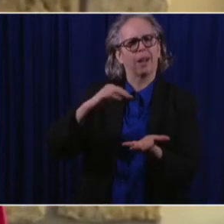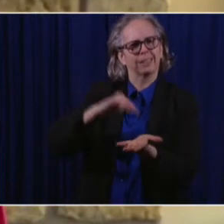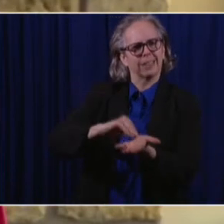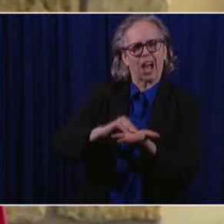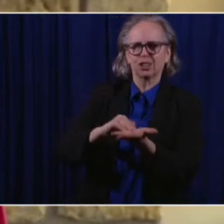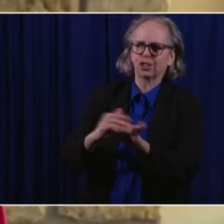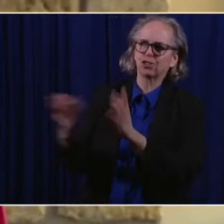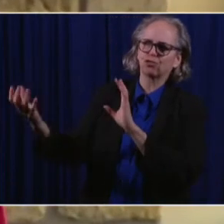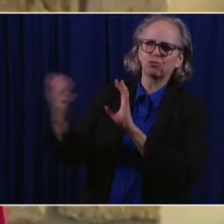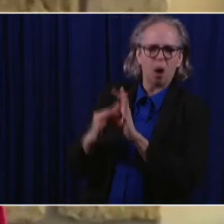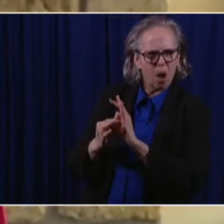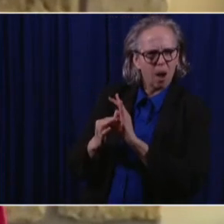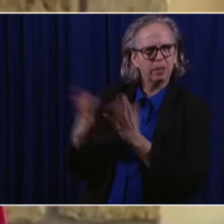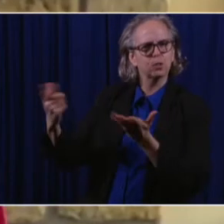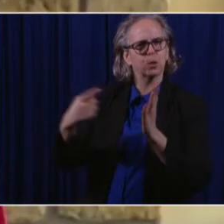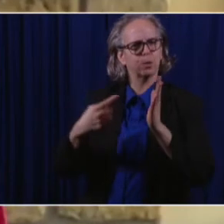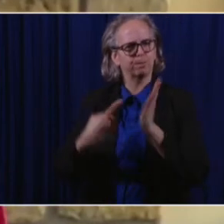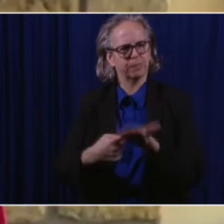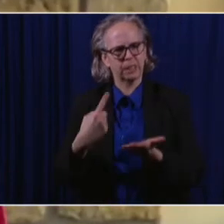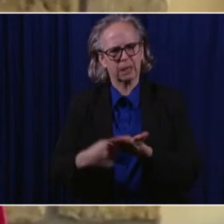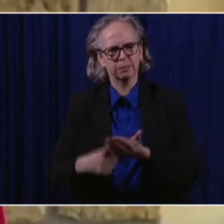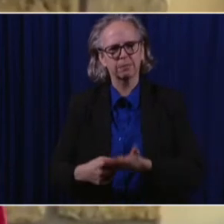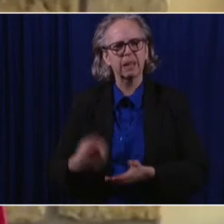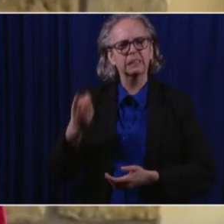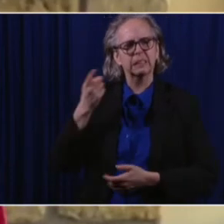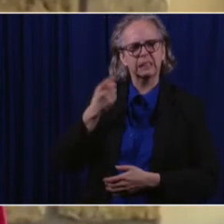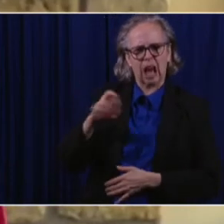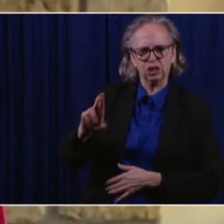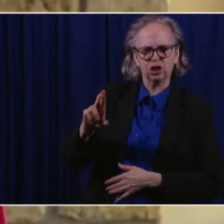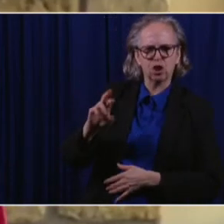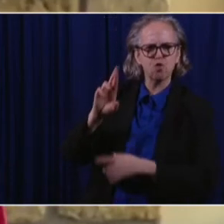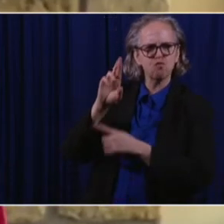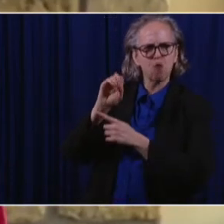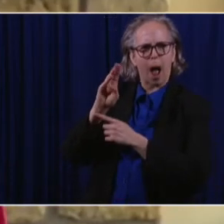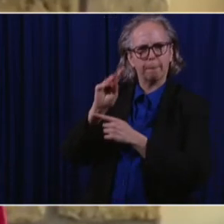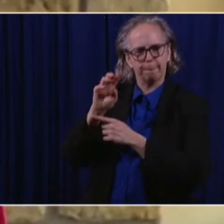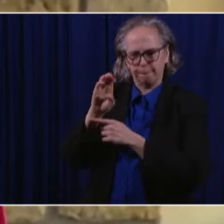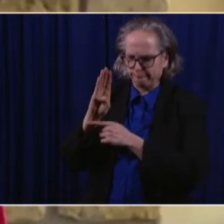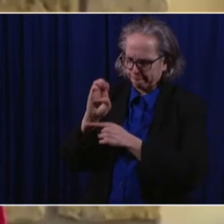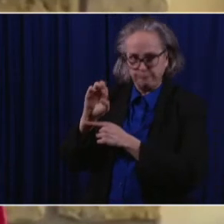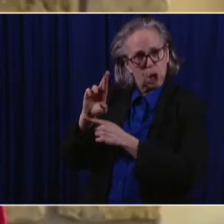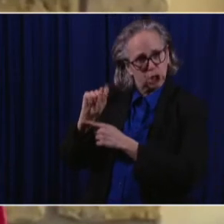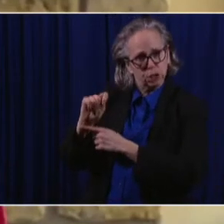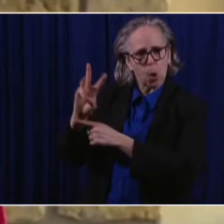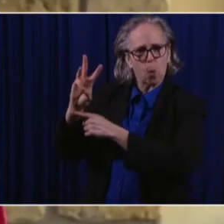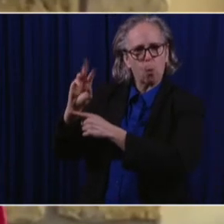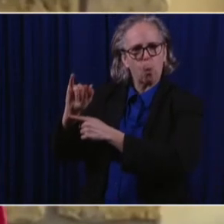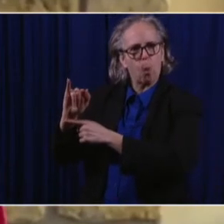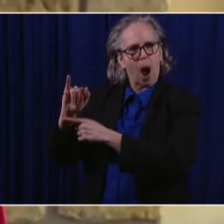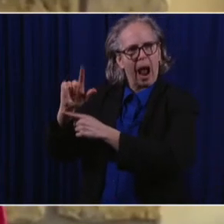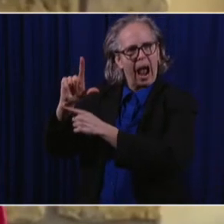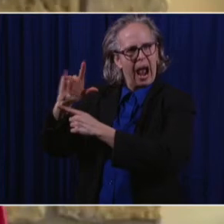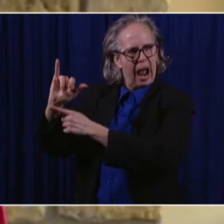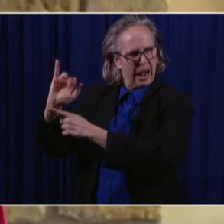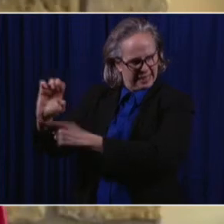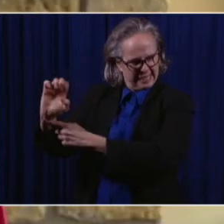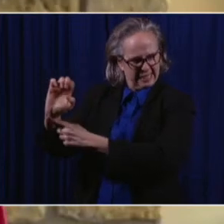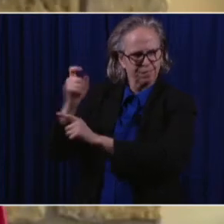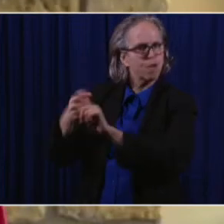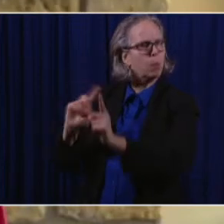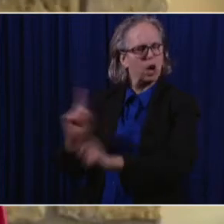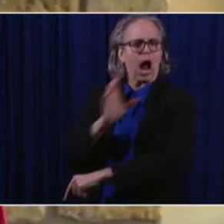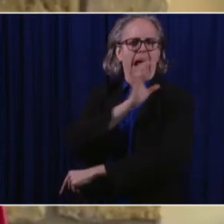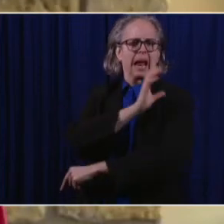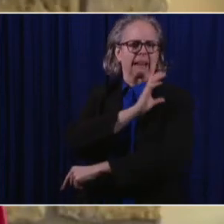First, Dr. Robert Wiley from the Cleveland Clinic. Dr. Wiley, thank you very much for joining us again. We appreciate it. And maybe if